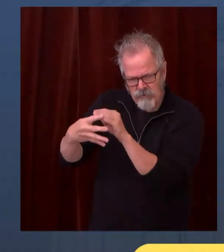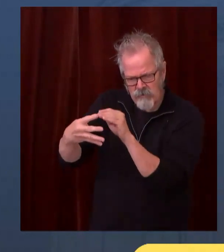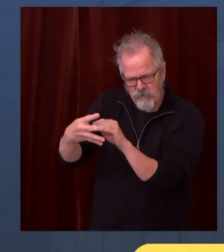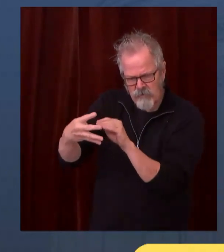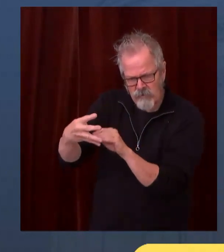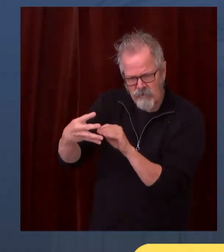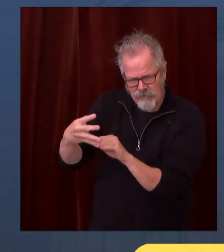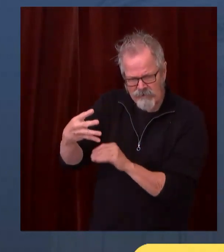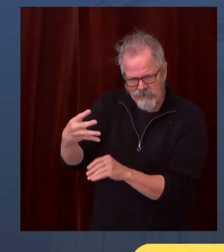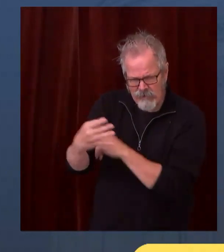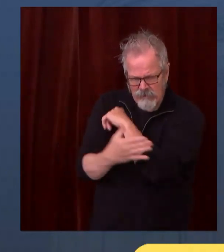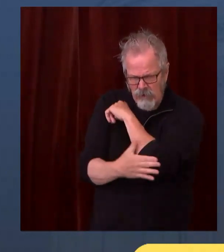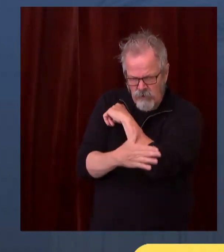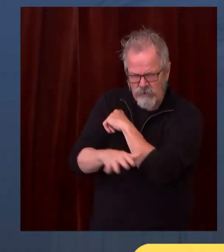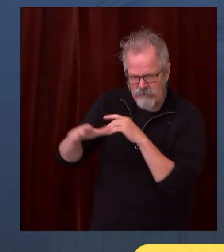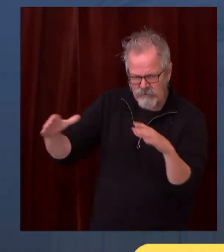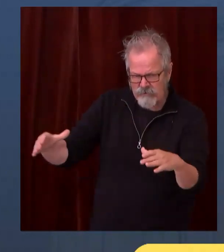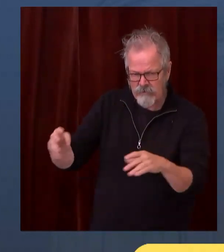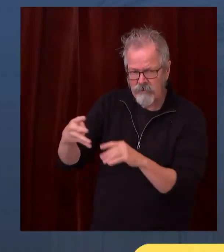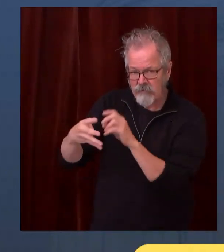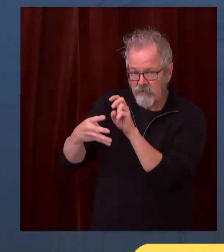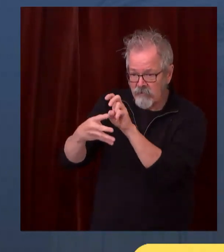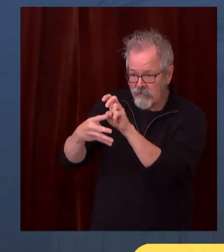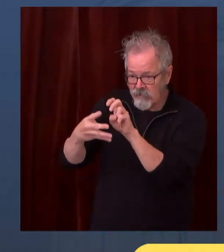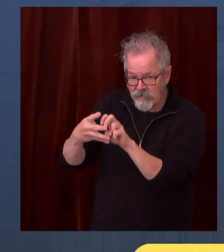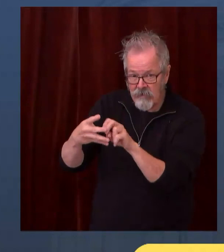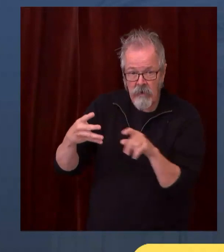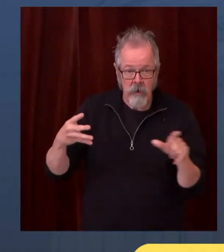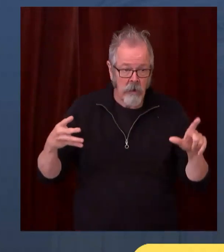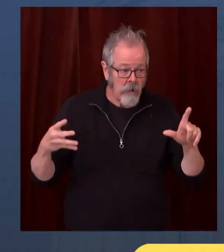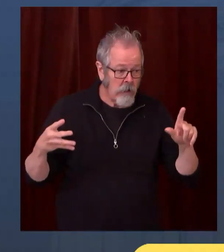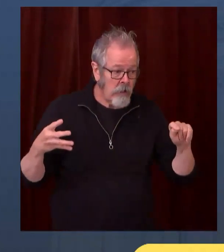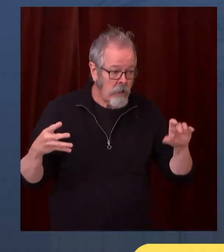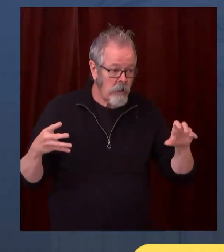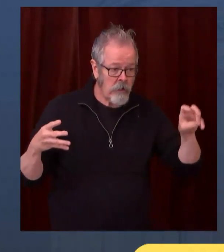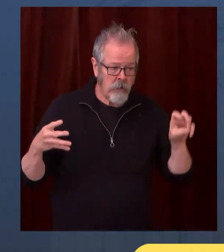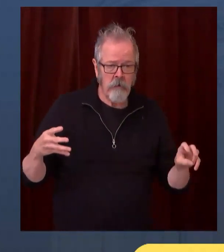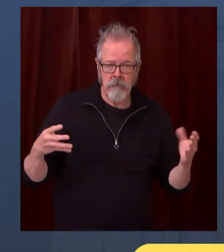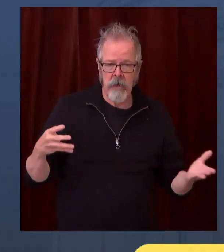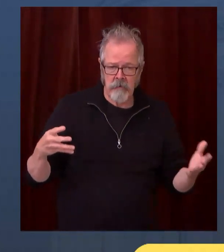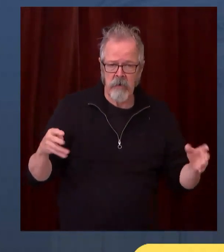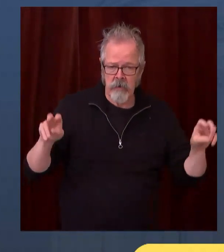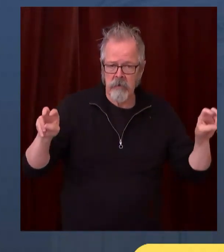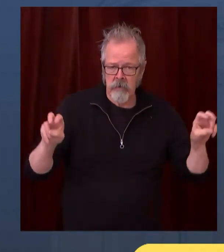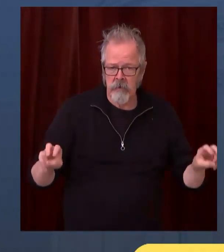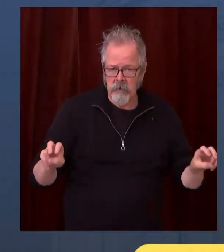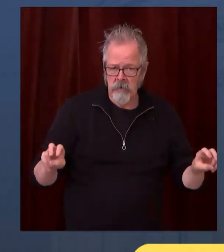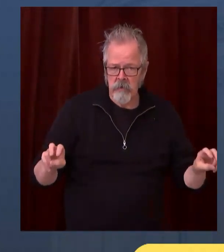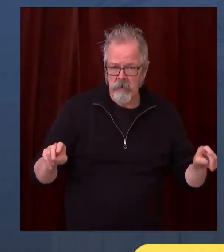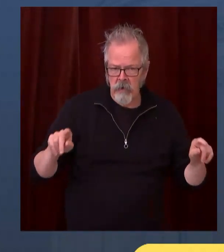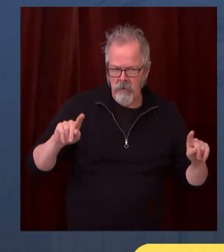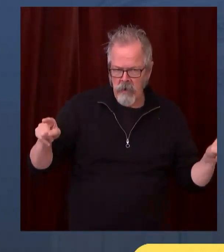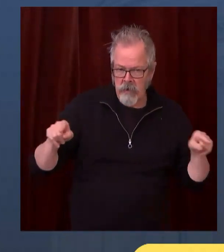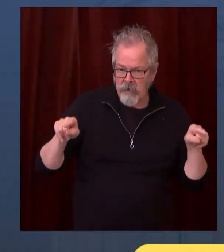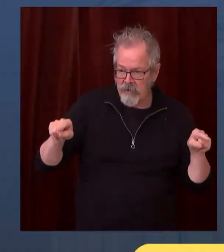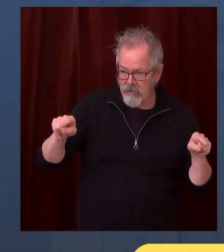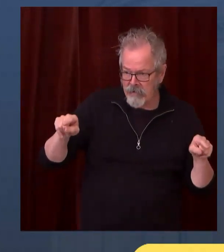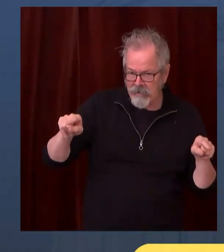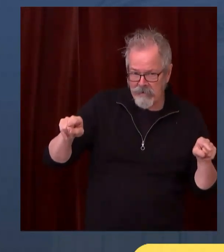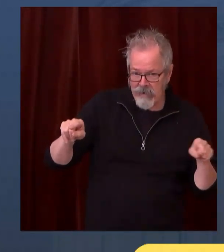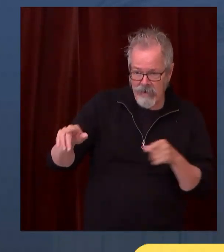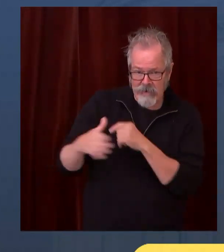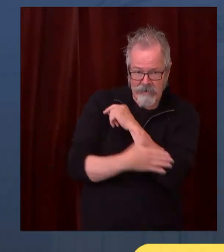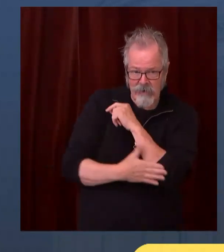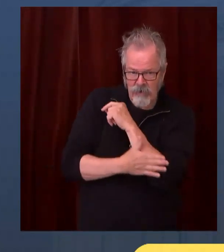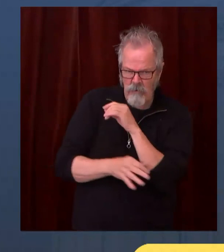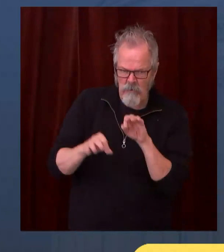your testing. Do you have the ability to have consistent testing and testing supplies